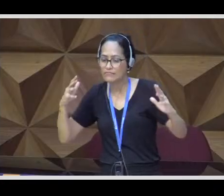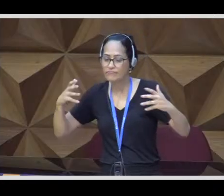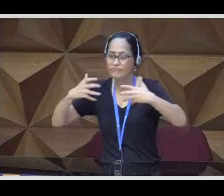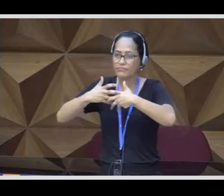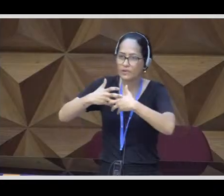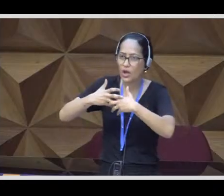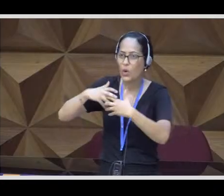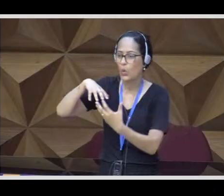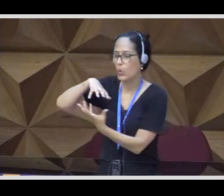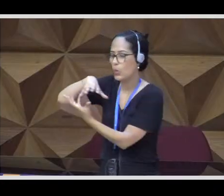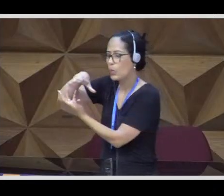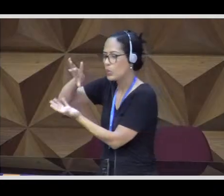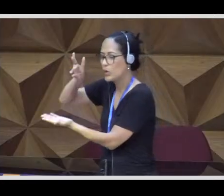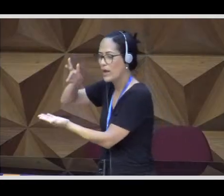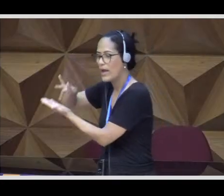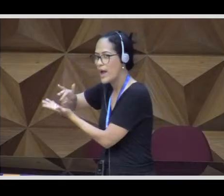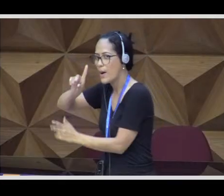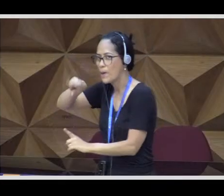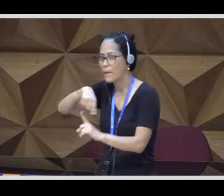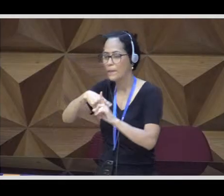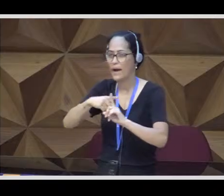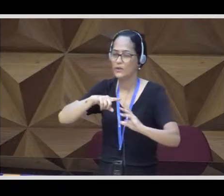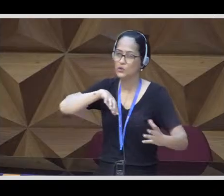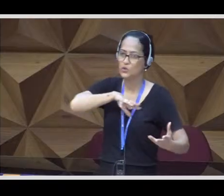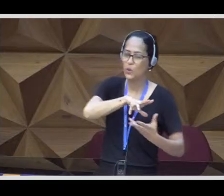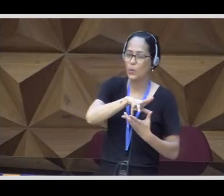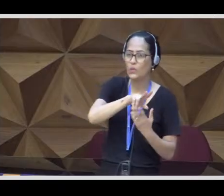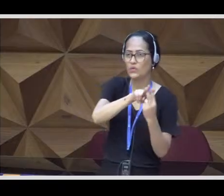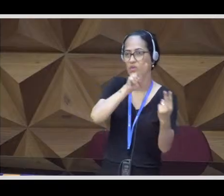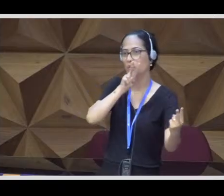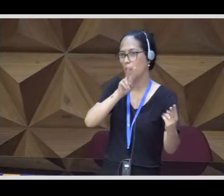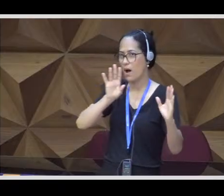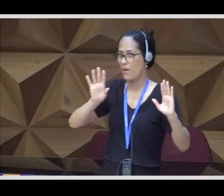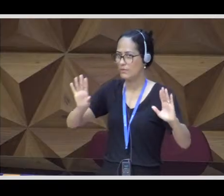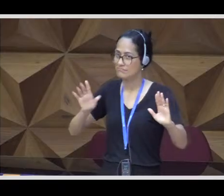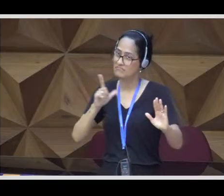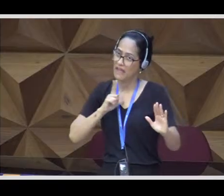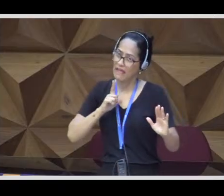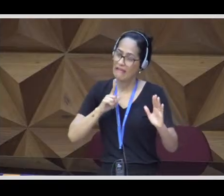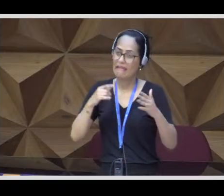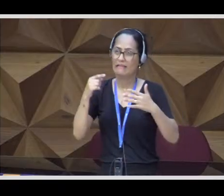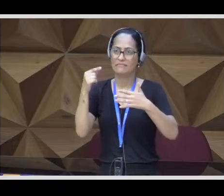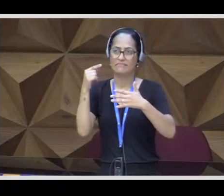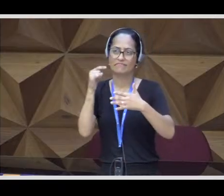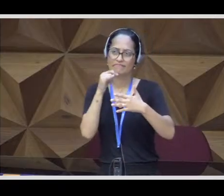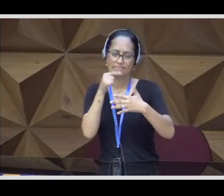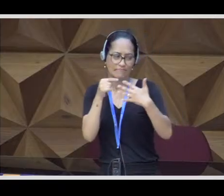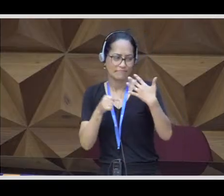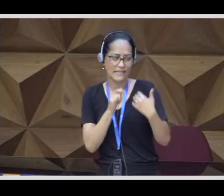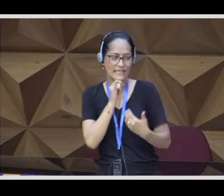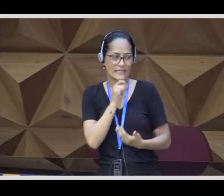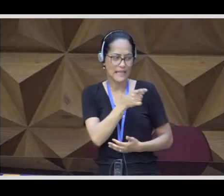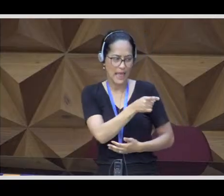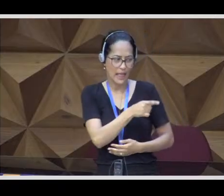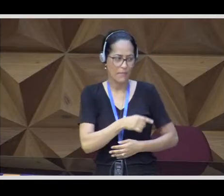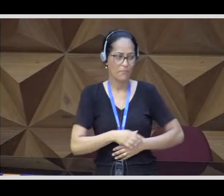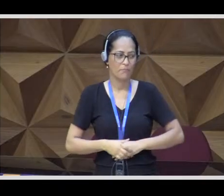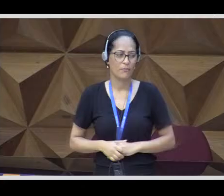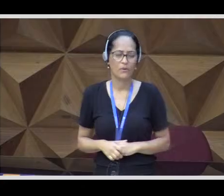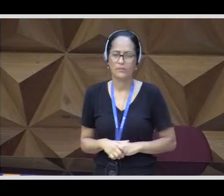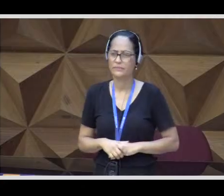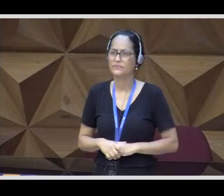reality. So here's a few examples. So the first thing we started to look at was, well, where would people want to put